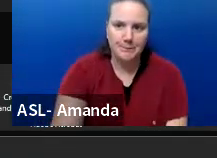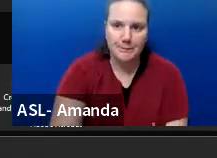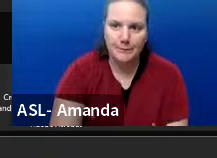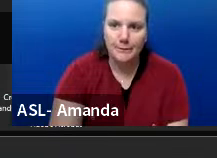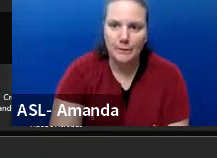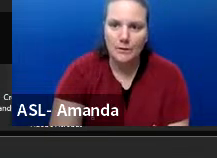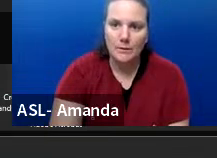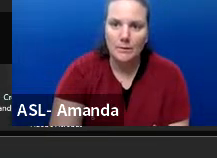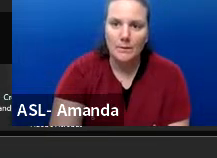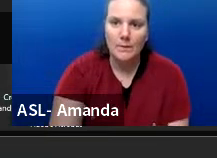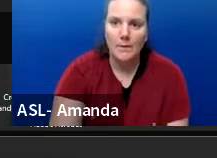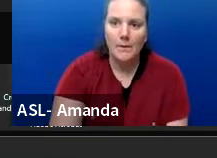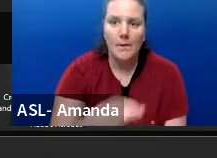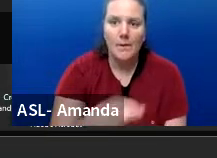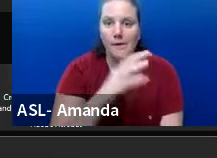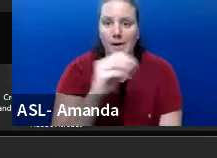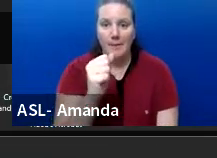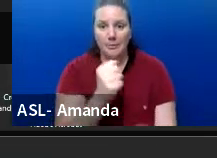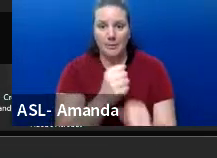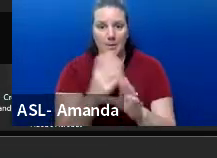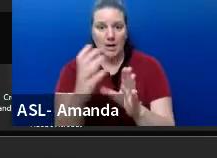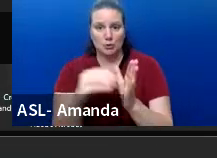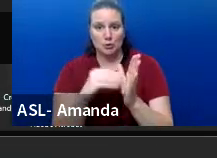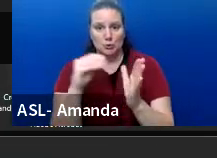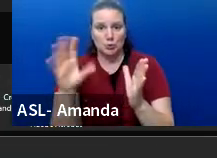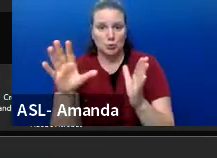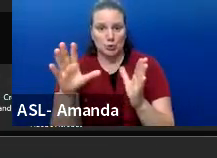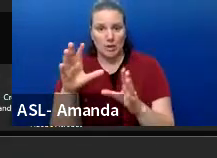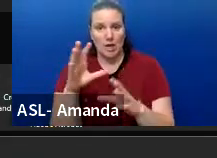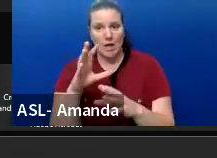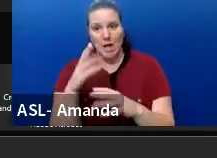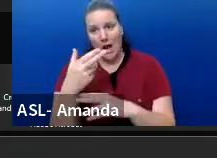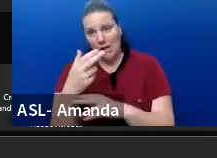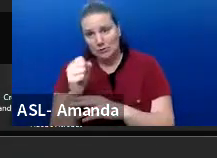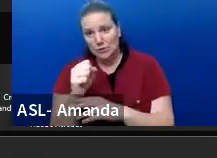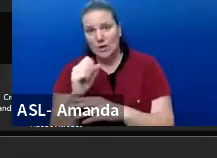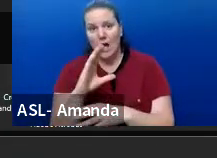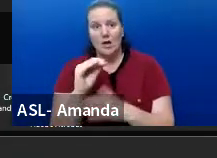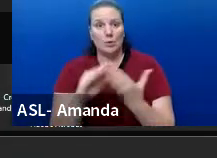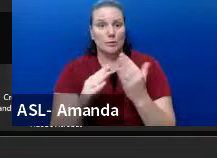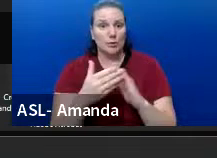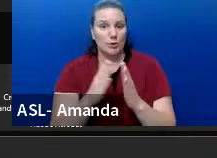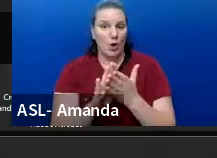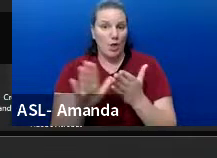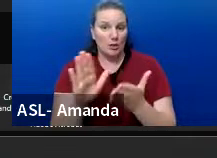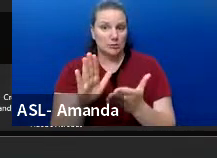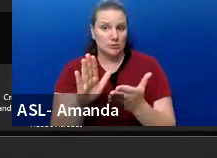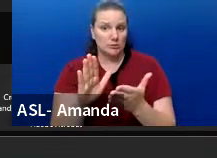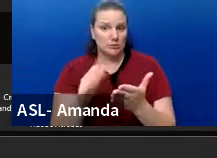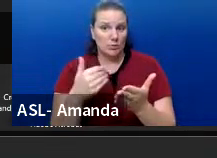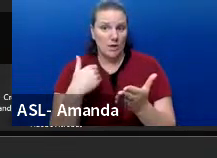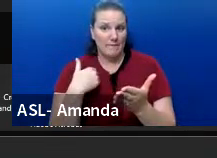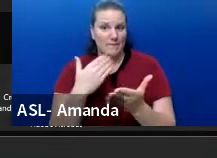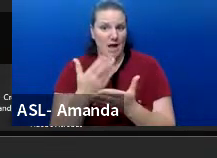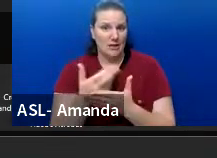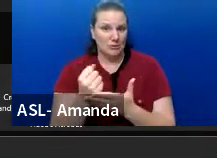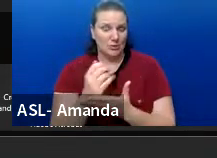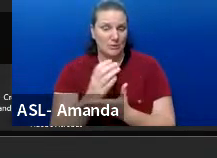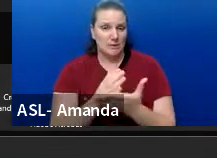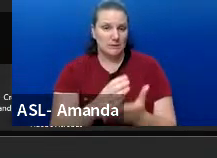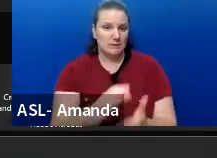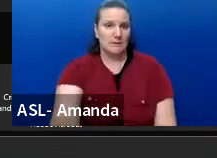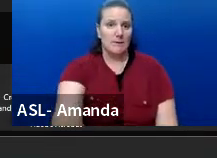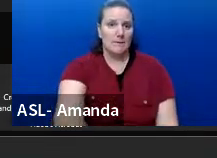and preparing students in high schools and community colleges. So there's the high school piece of it. But I want to